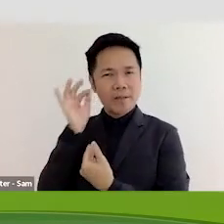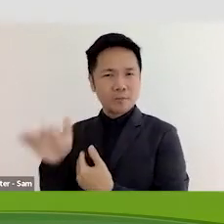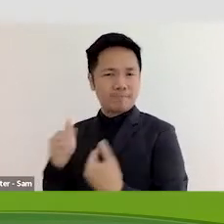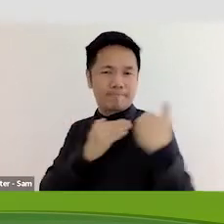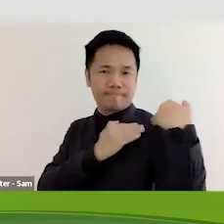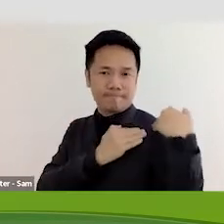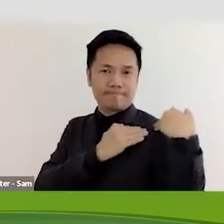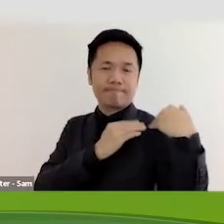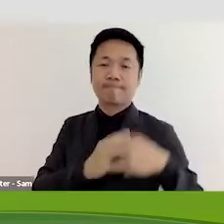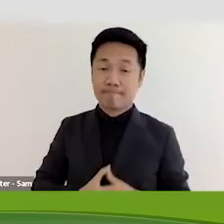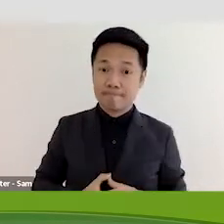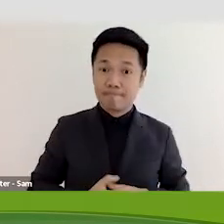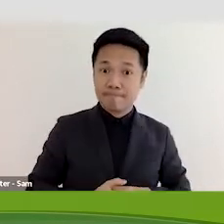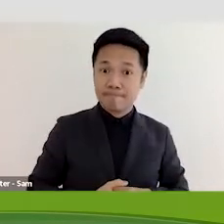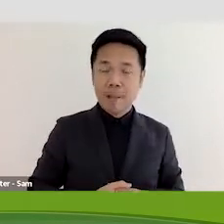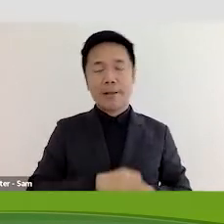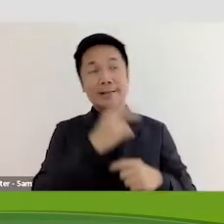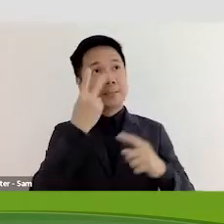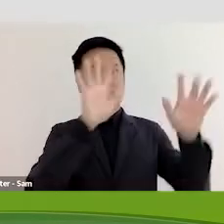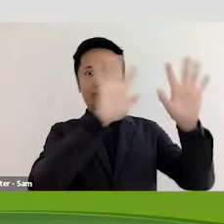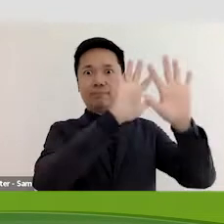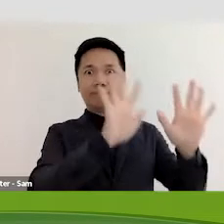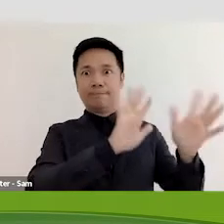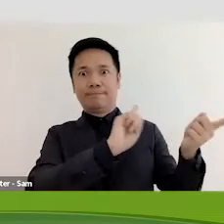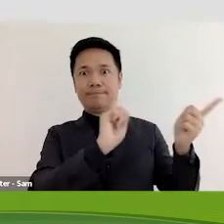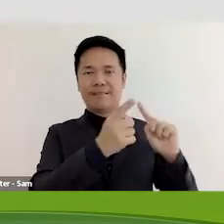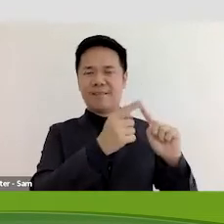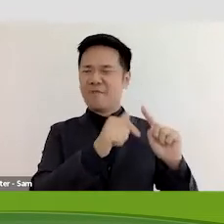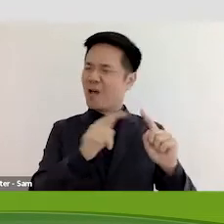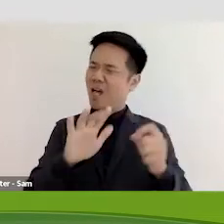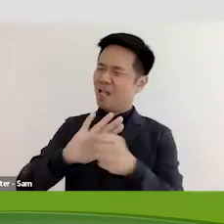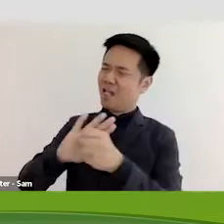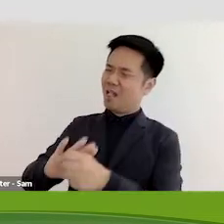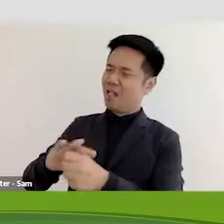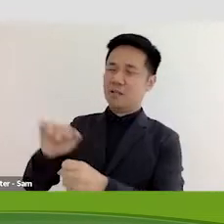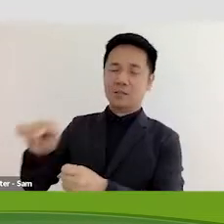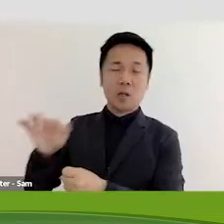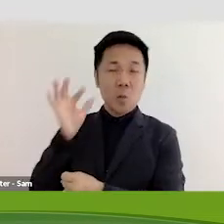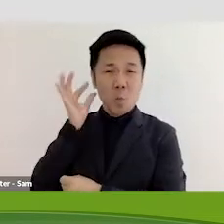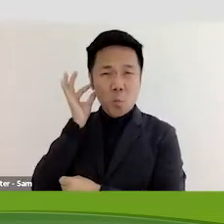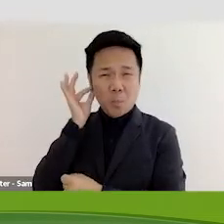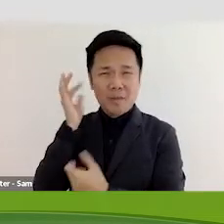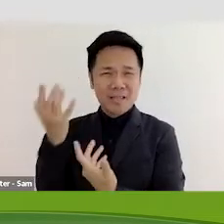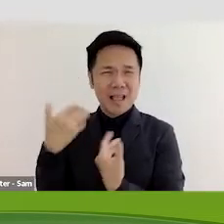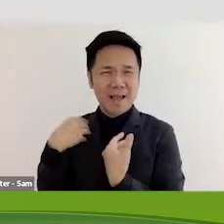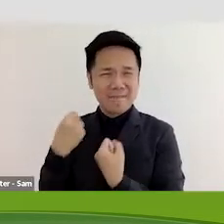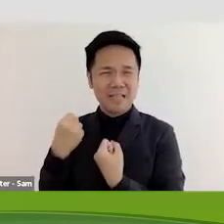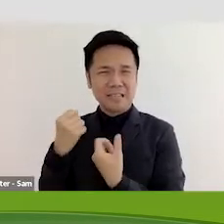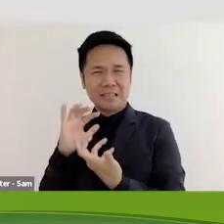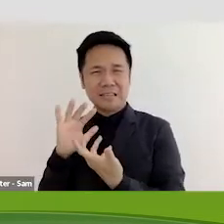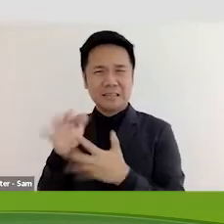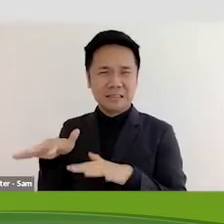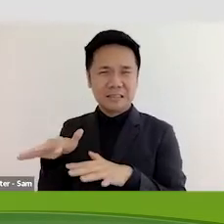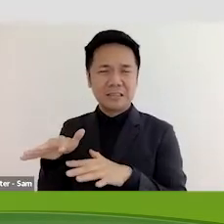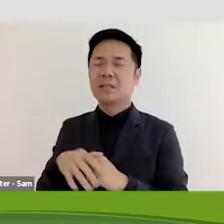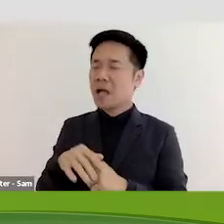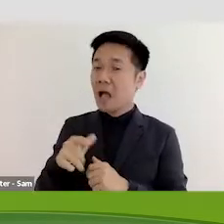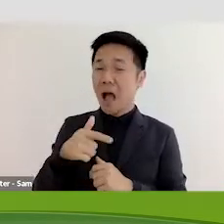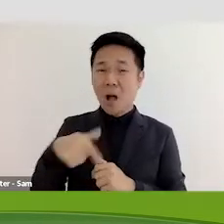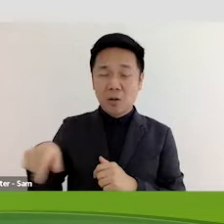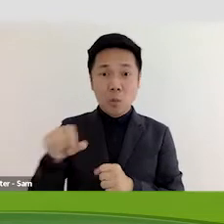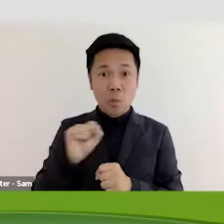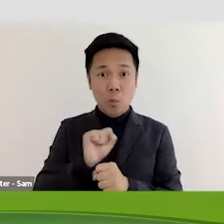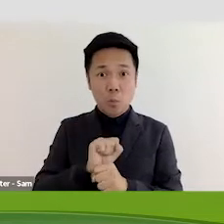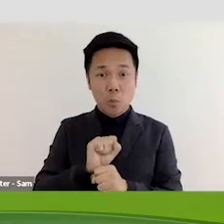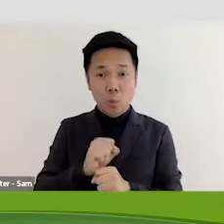of climate change and disasters on women's health and well-being, to ensure that health systems, including the health workforce,